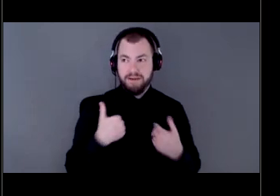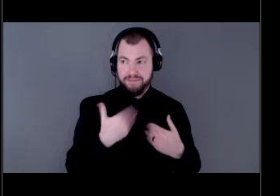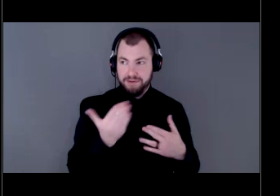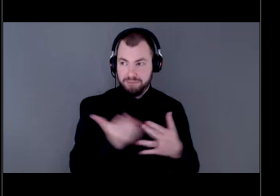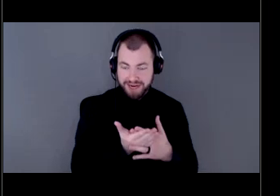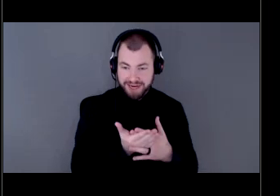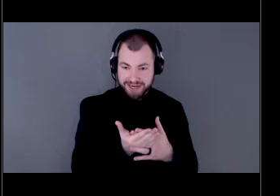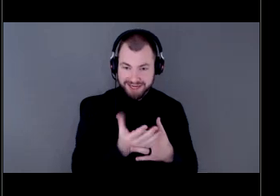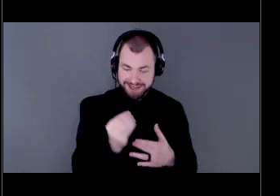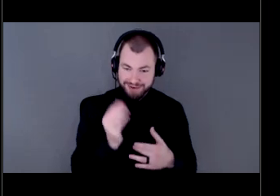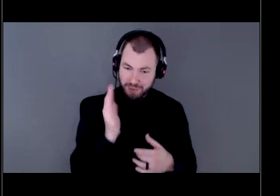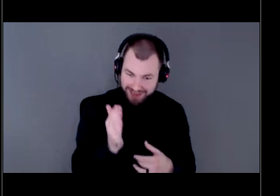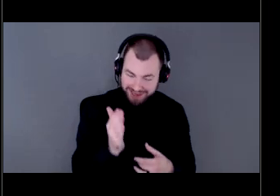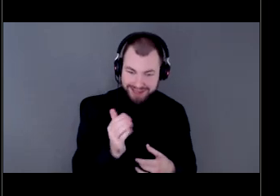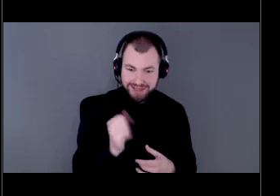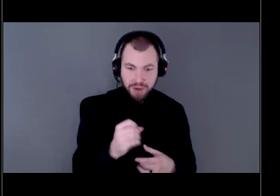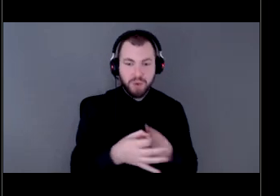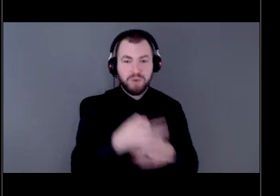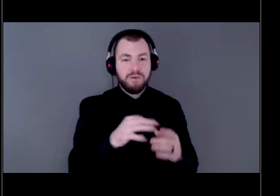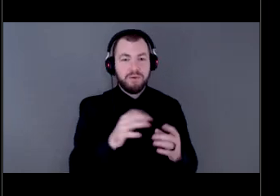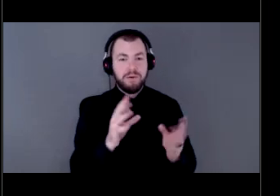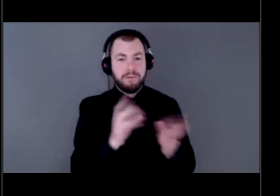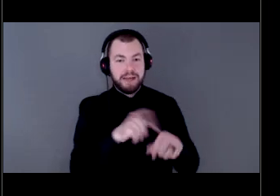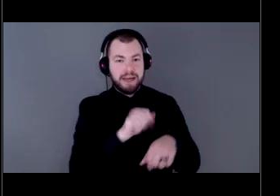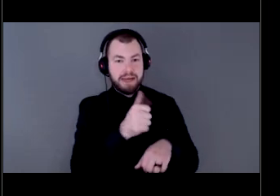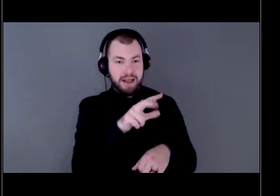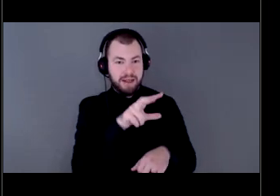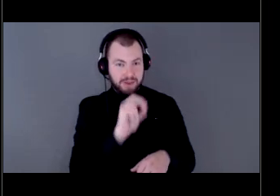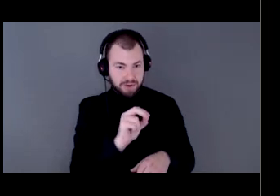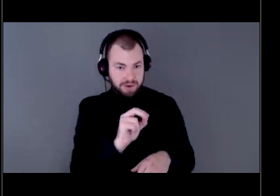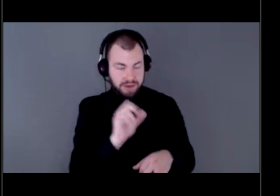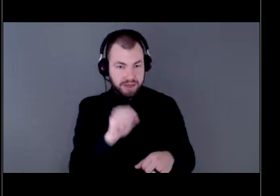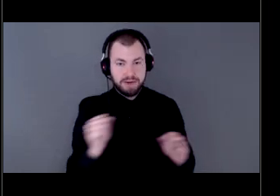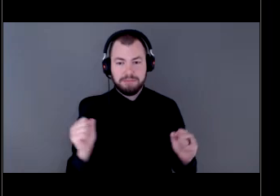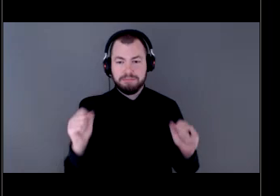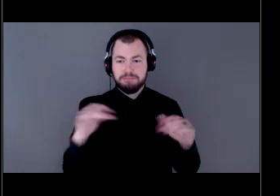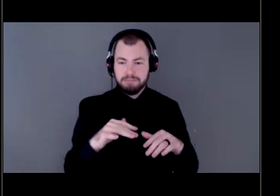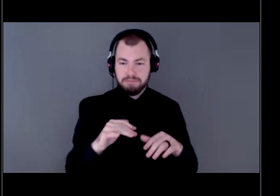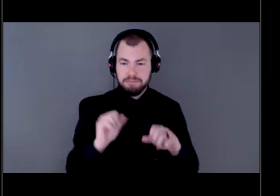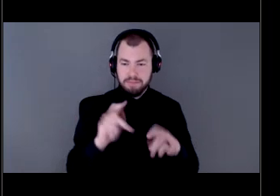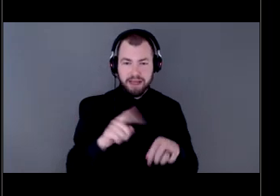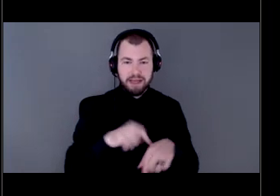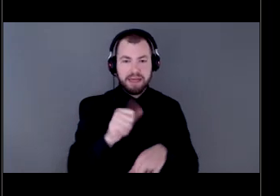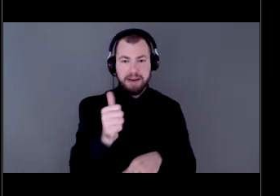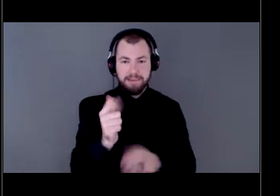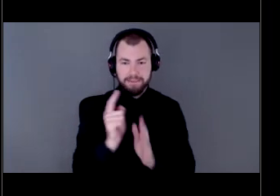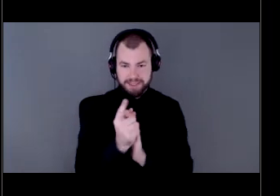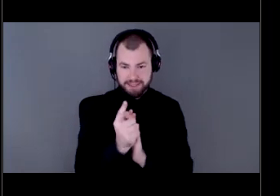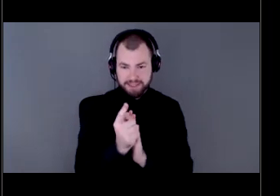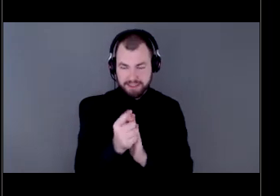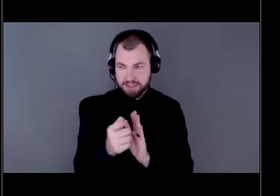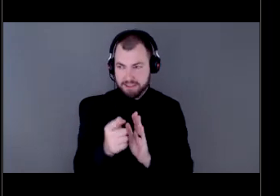will. Instead of meeting at 10:30, we can reconvene in 10 minutes at